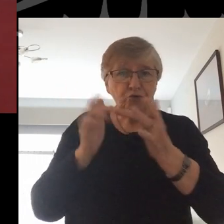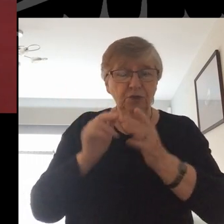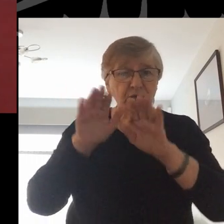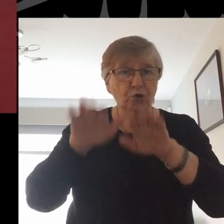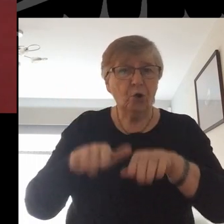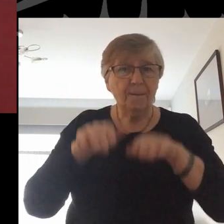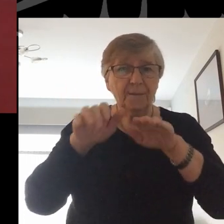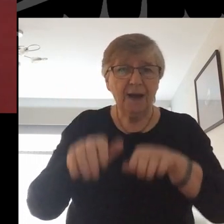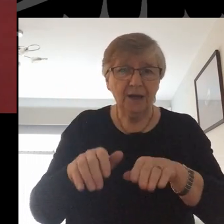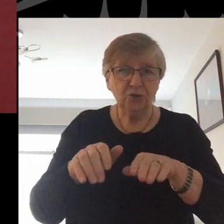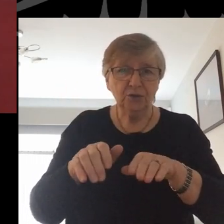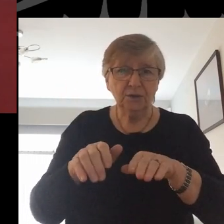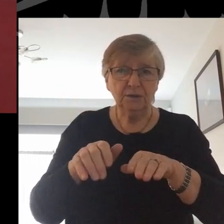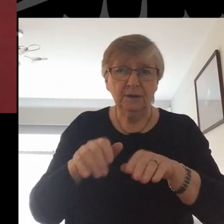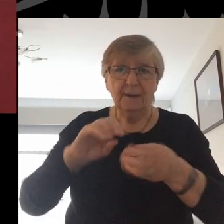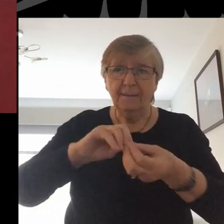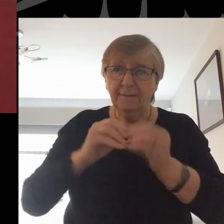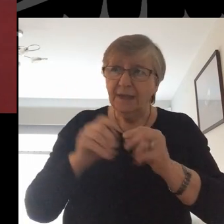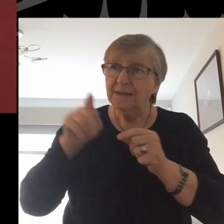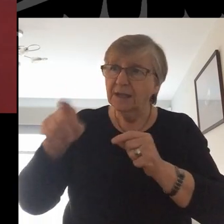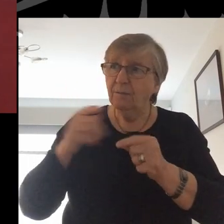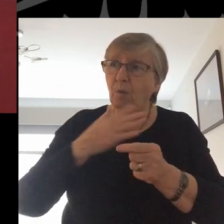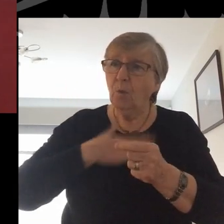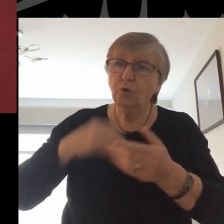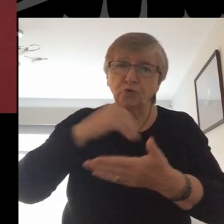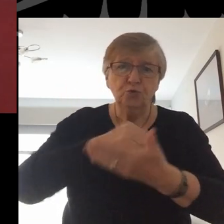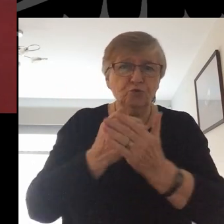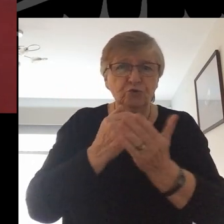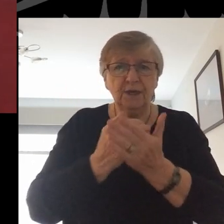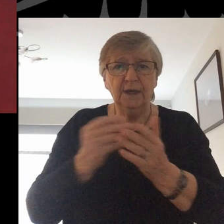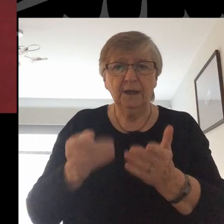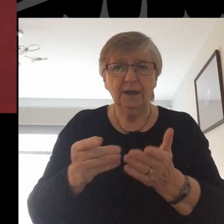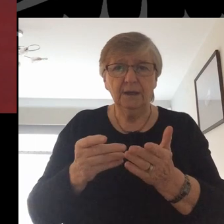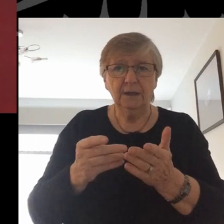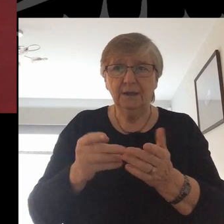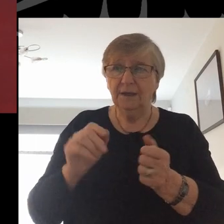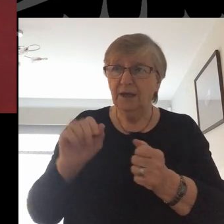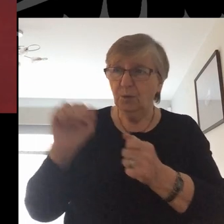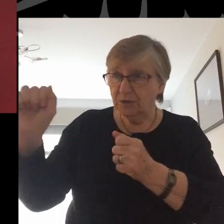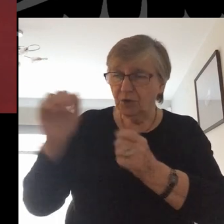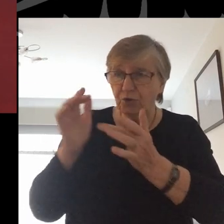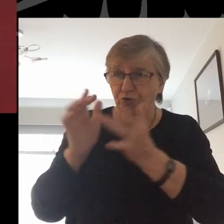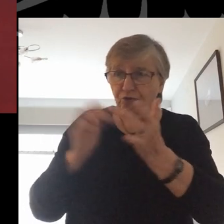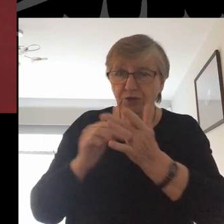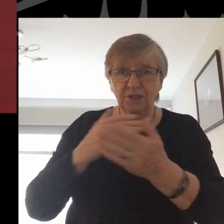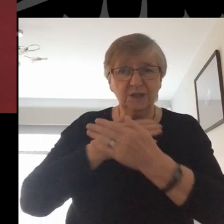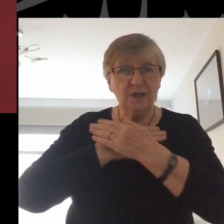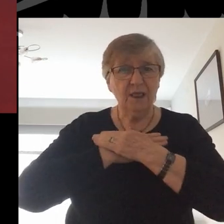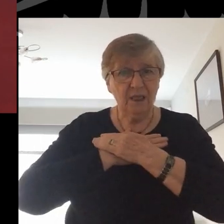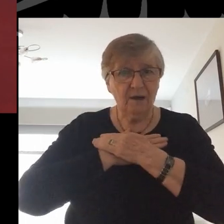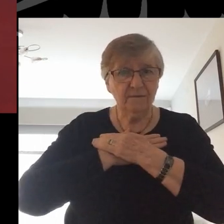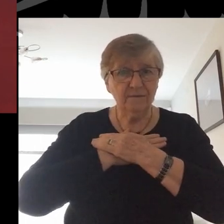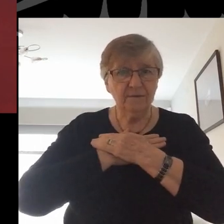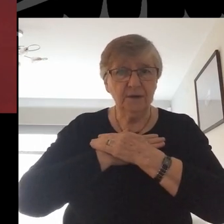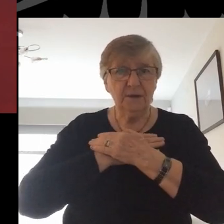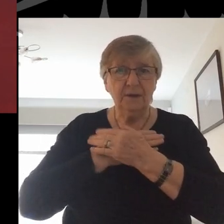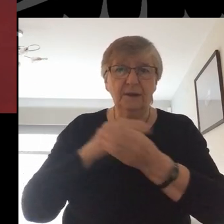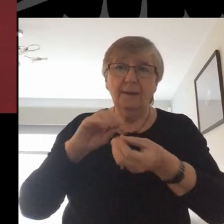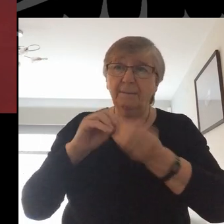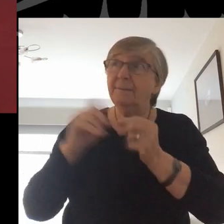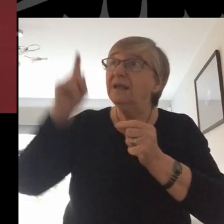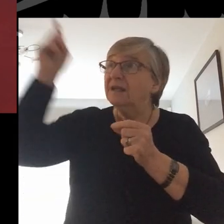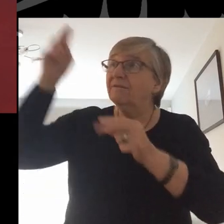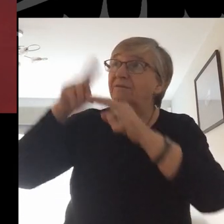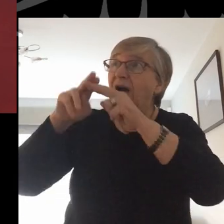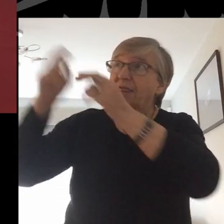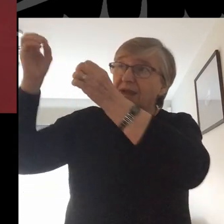moved Jesus to speak to the crowds, to share the good news. It was love that made the Father send the Son into the